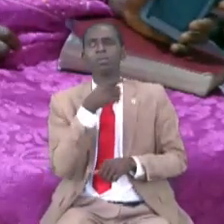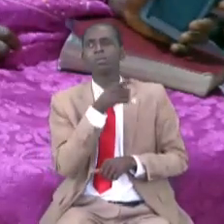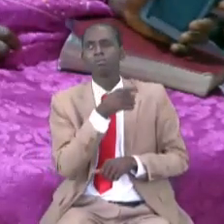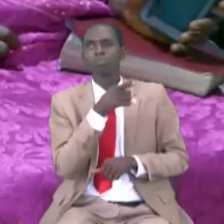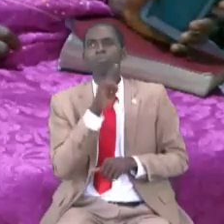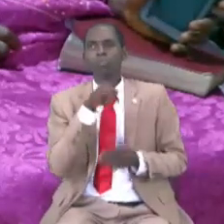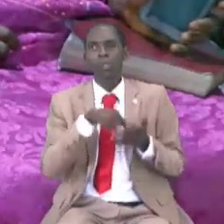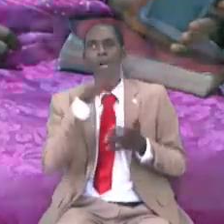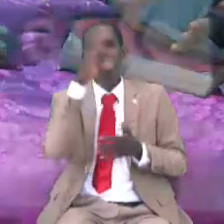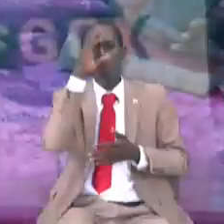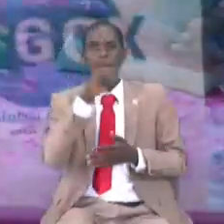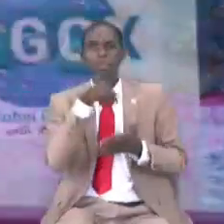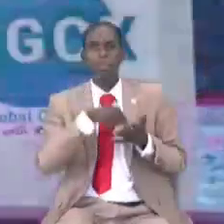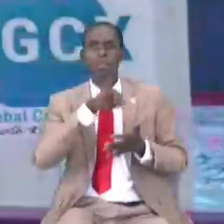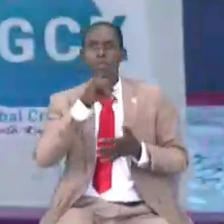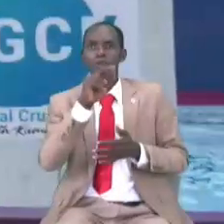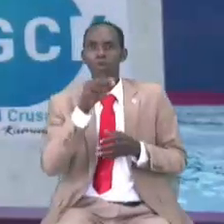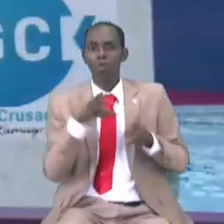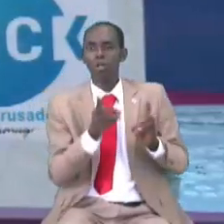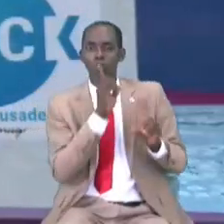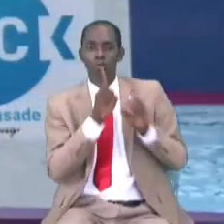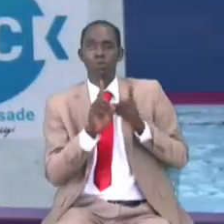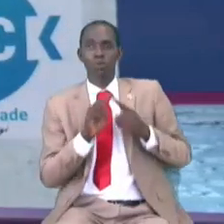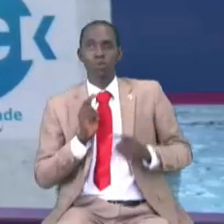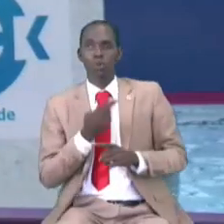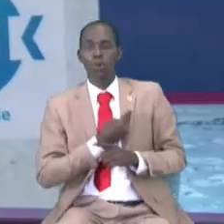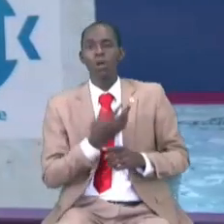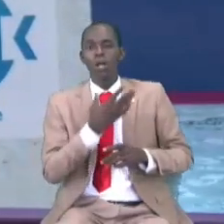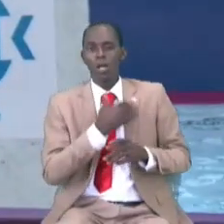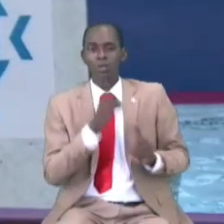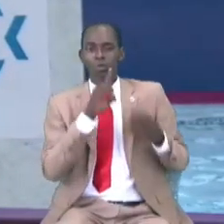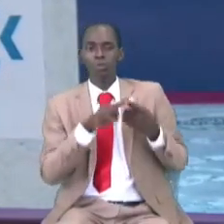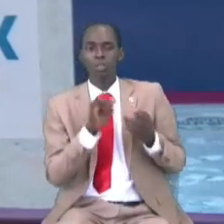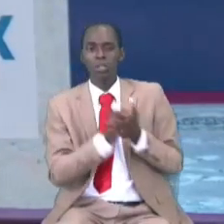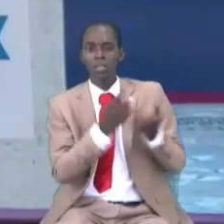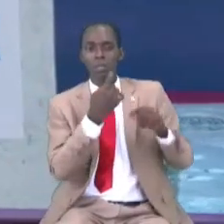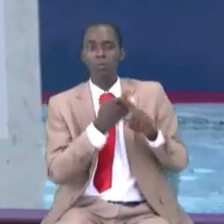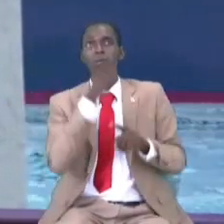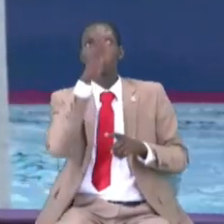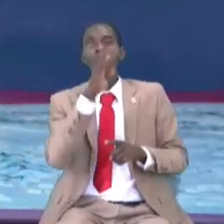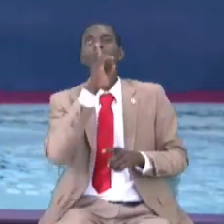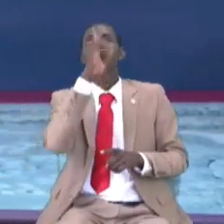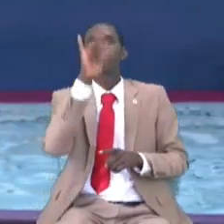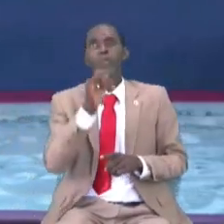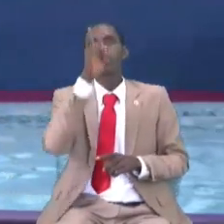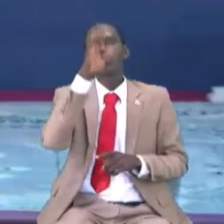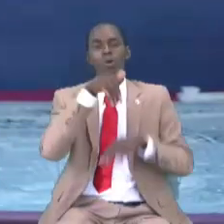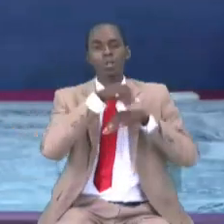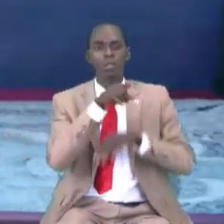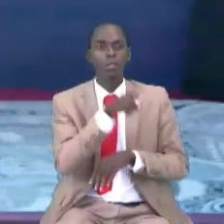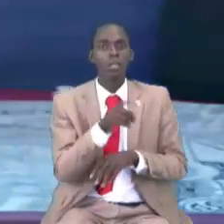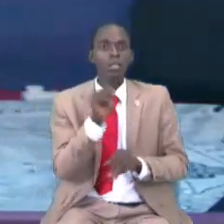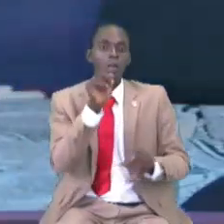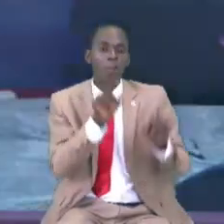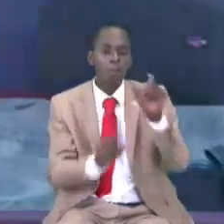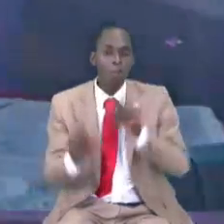from God. God sent him, and they believed God and proclaimed a fast and put